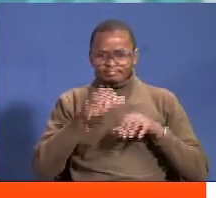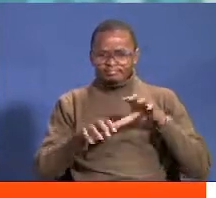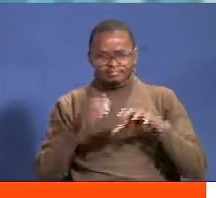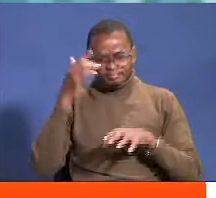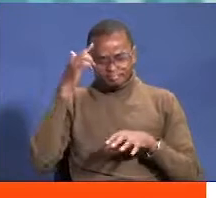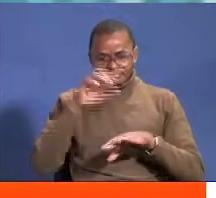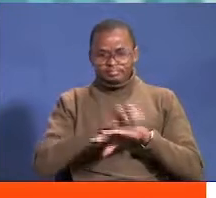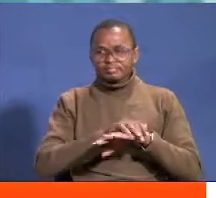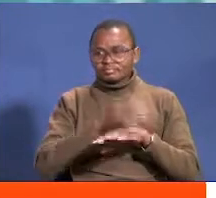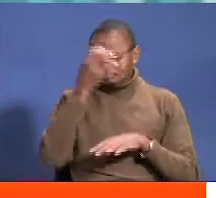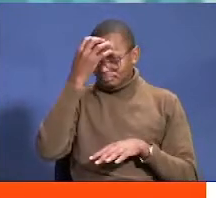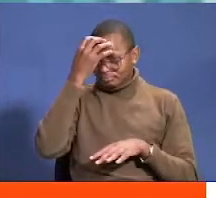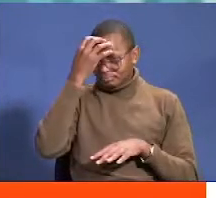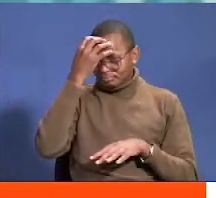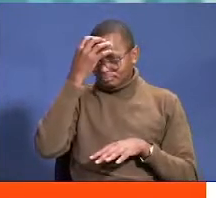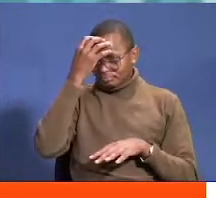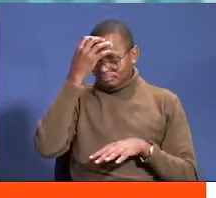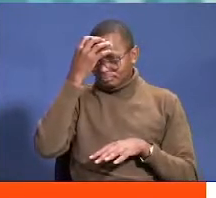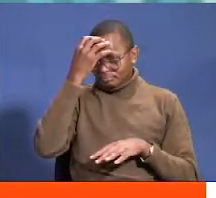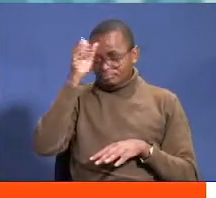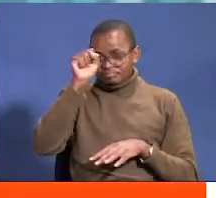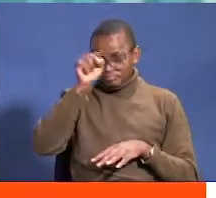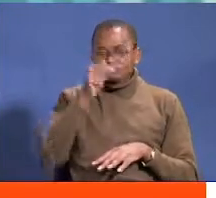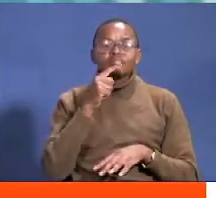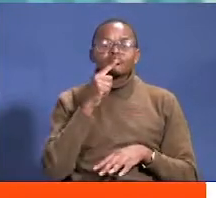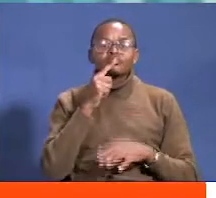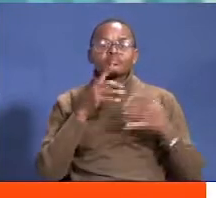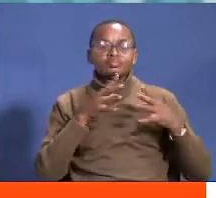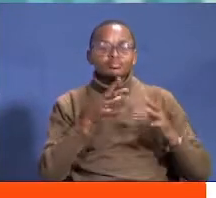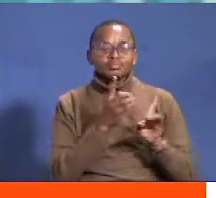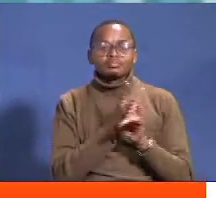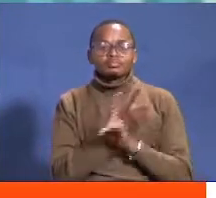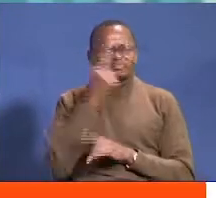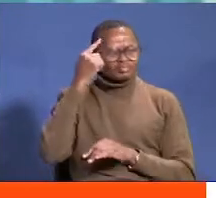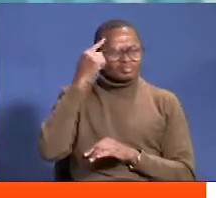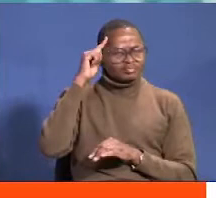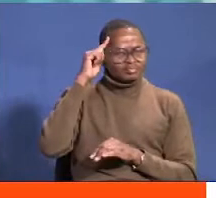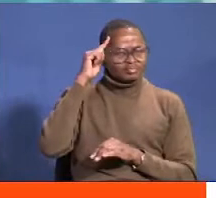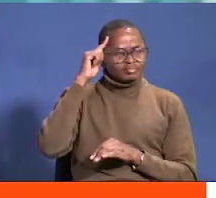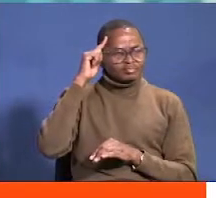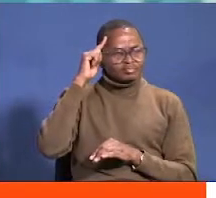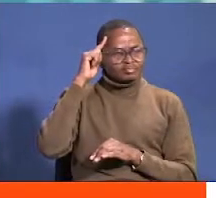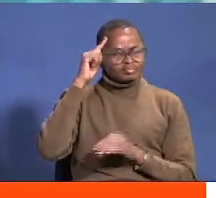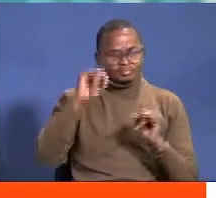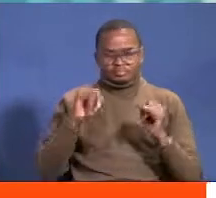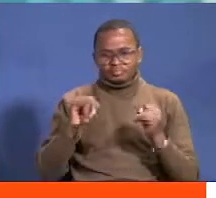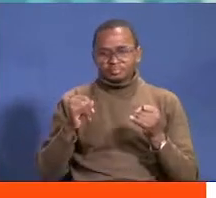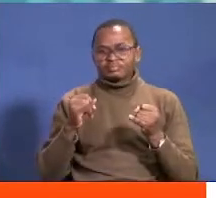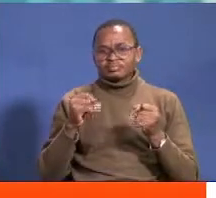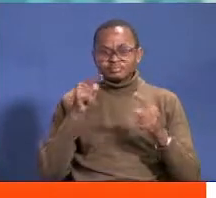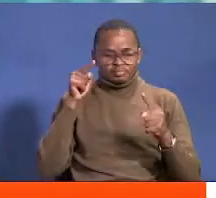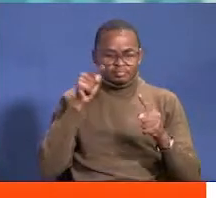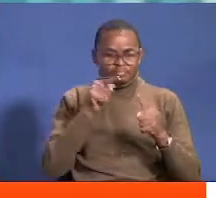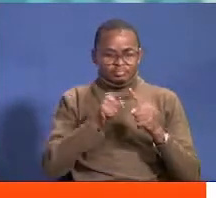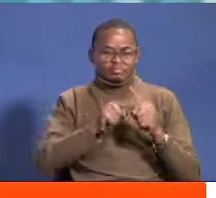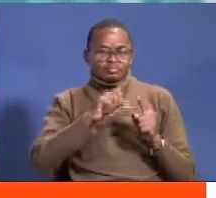I get so much annoyed, I get so much angered. Sure. Yeah. So, people have different perception, people have different ideas, suggestions towards